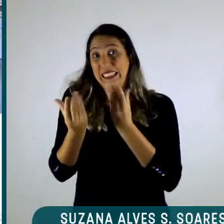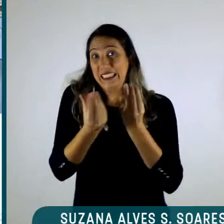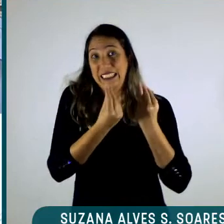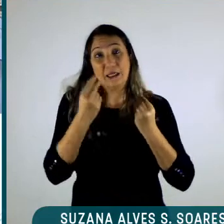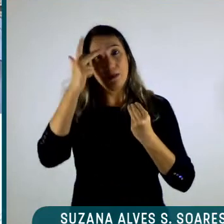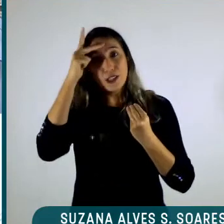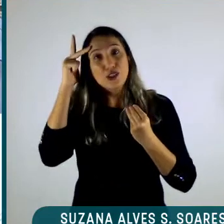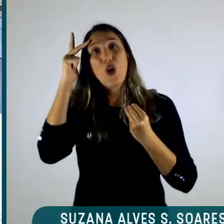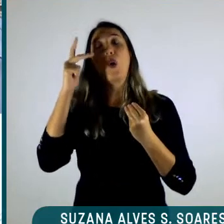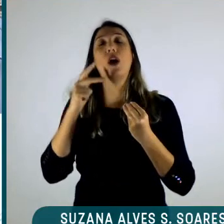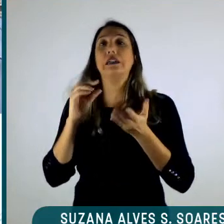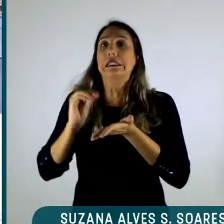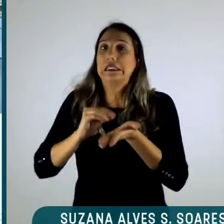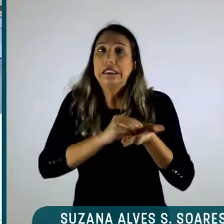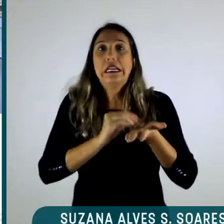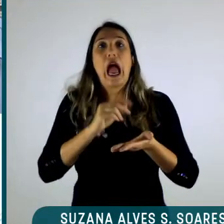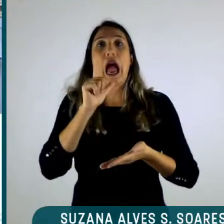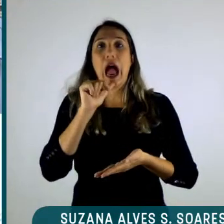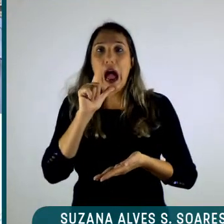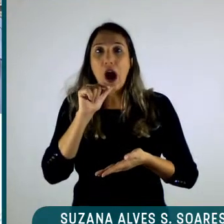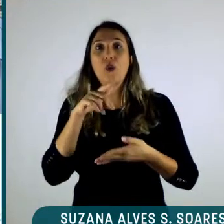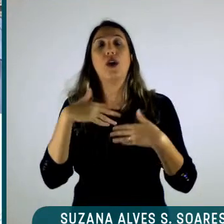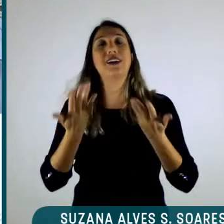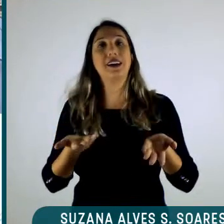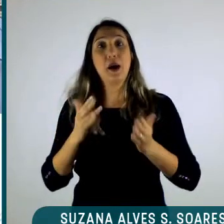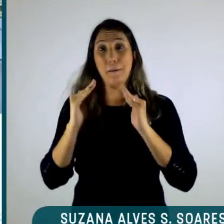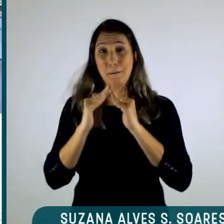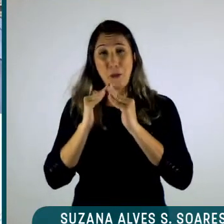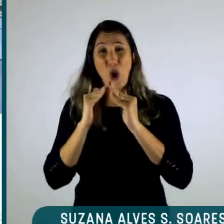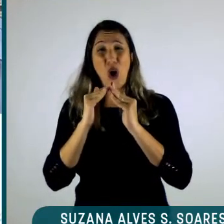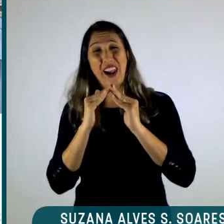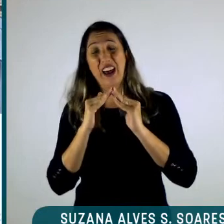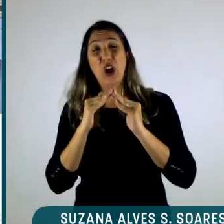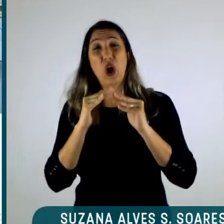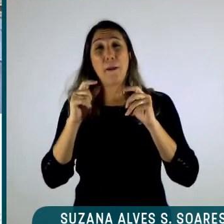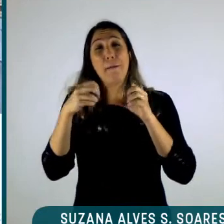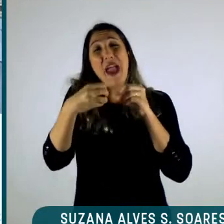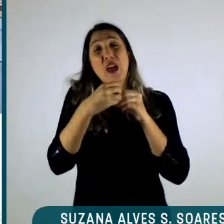small houses, crowded houses, that